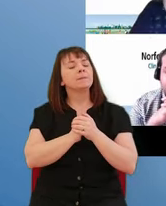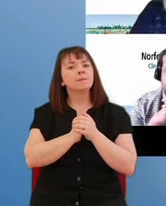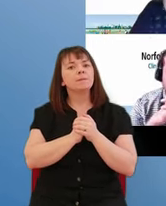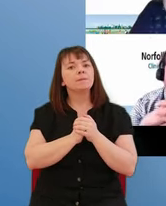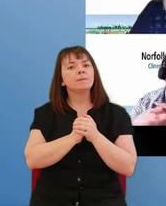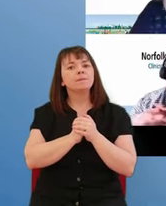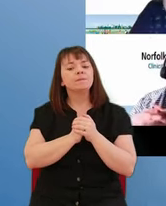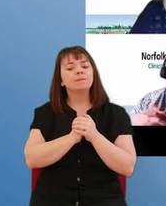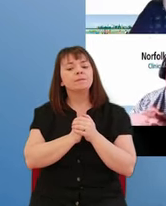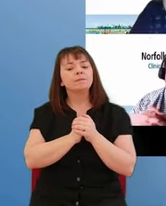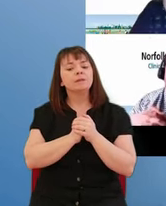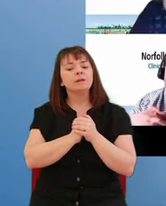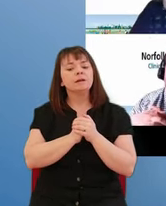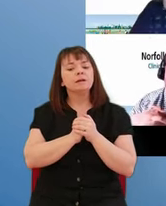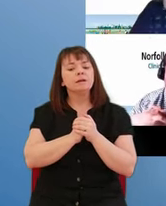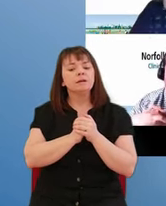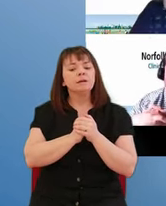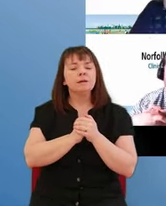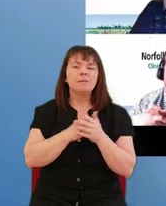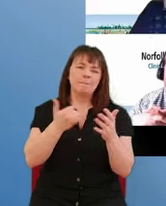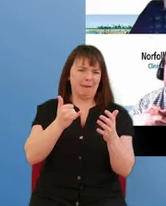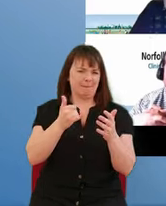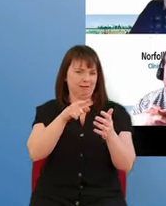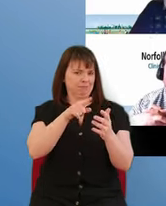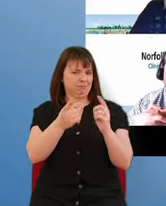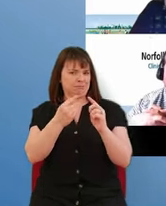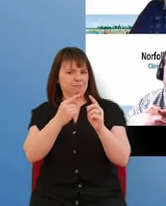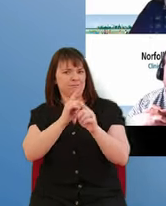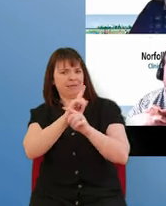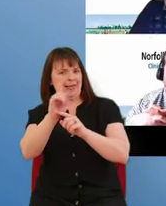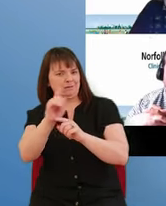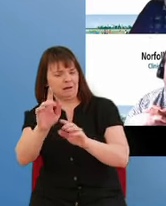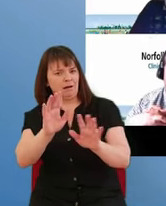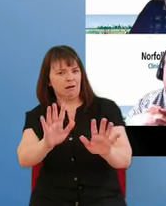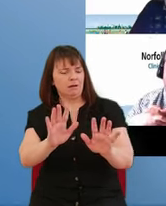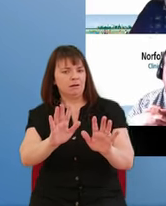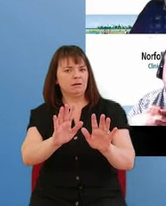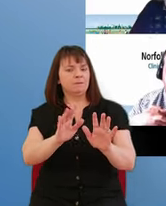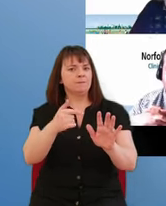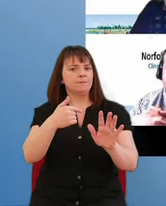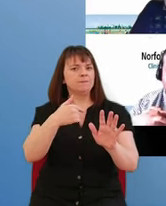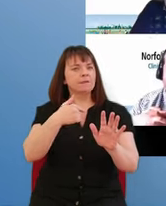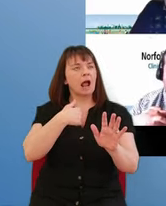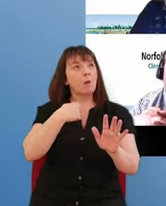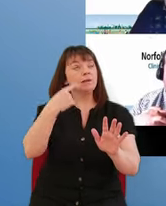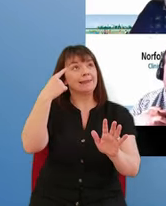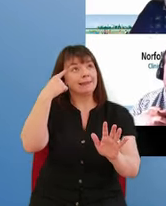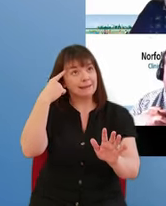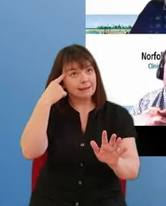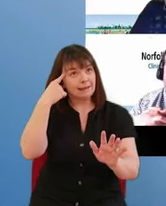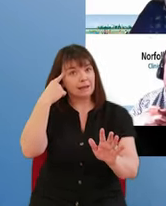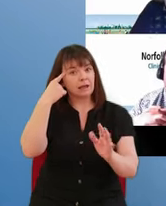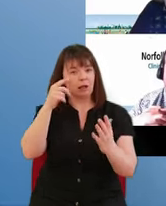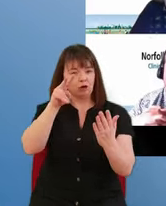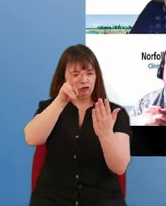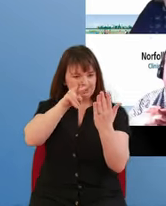is that we kind of have an idea of some of the things that this group of service users are going